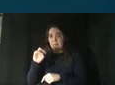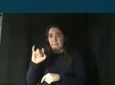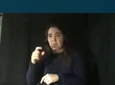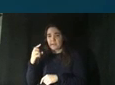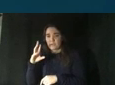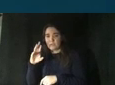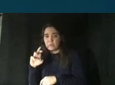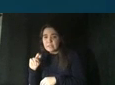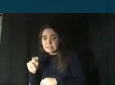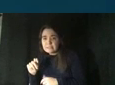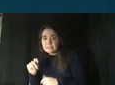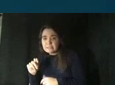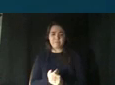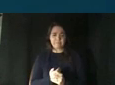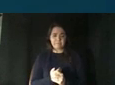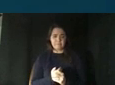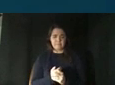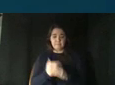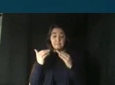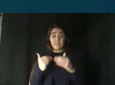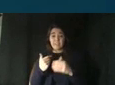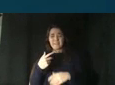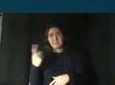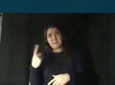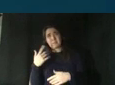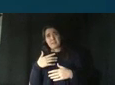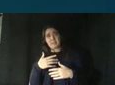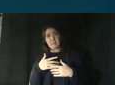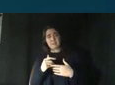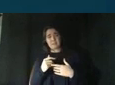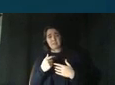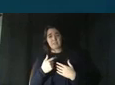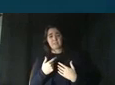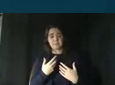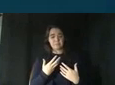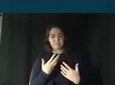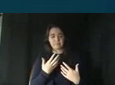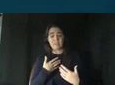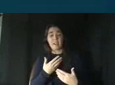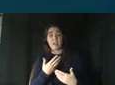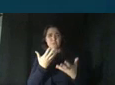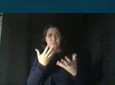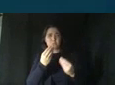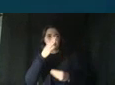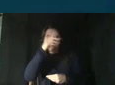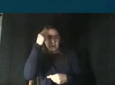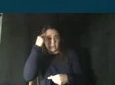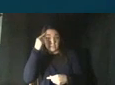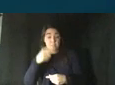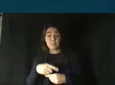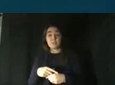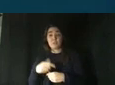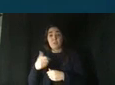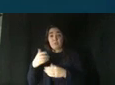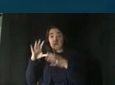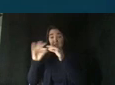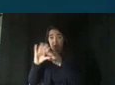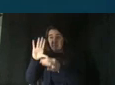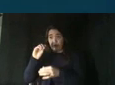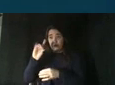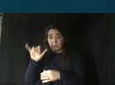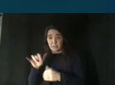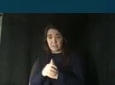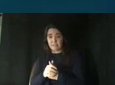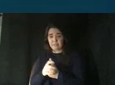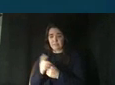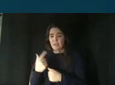And then there's something else. I think it's interesting. I'd love to hear your thoughts about it. So this is from Cody Pavelka, I think. I volunteered